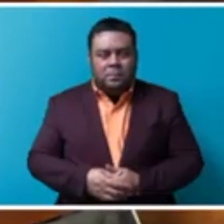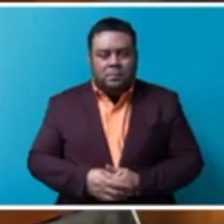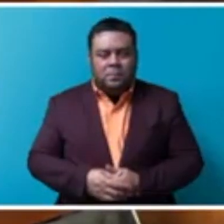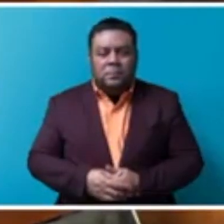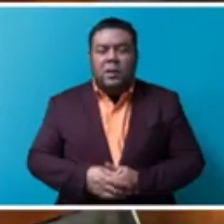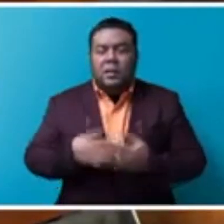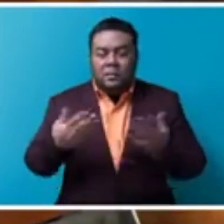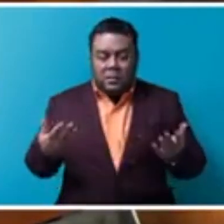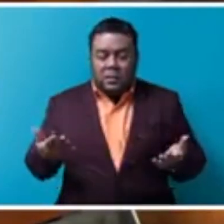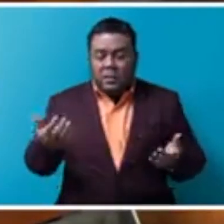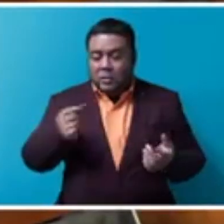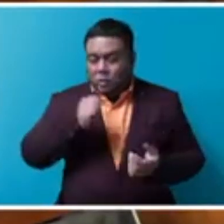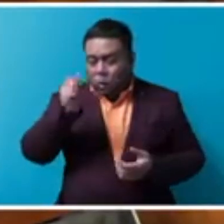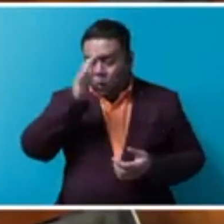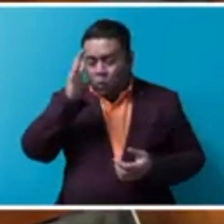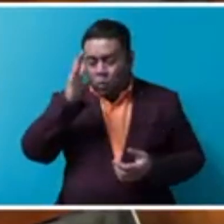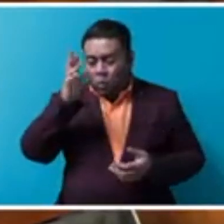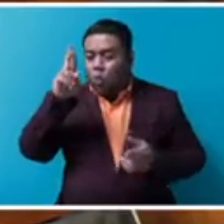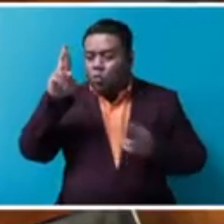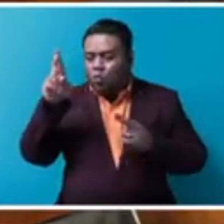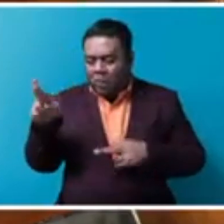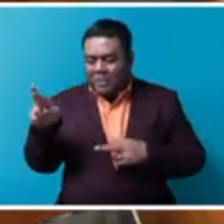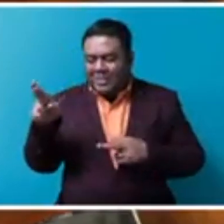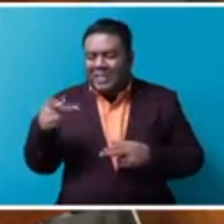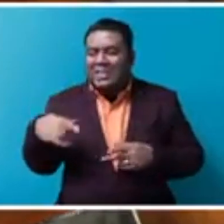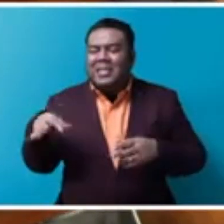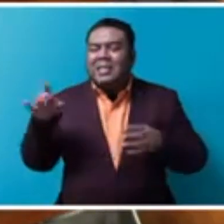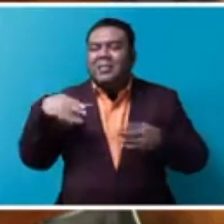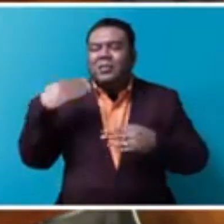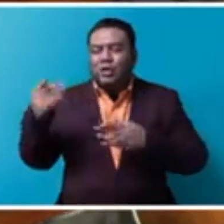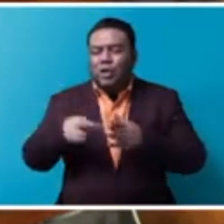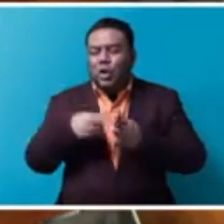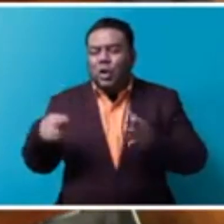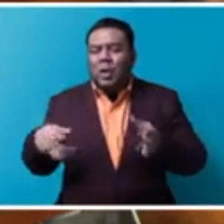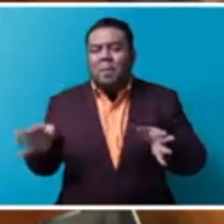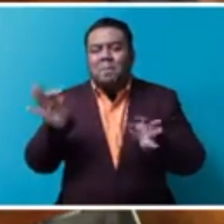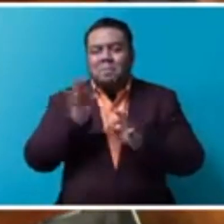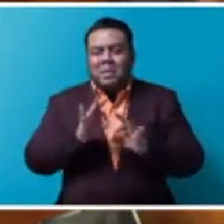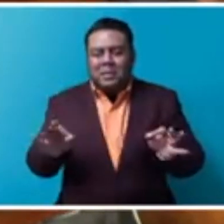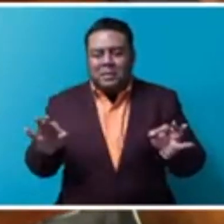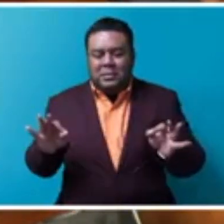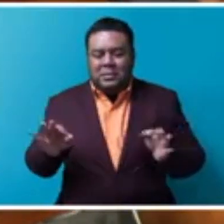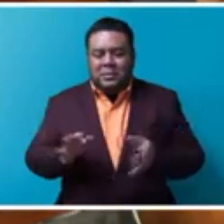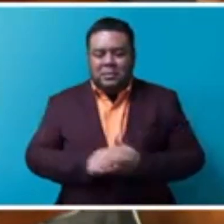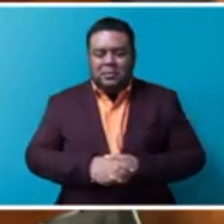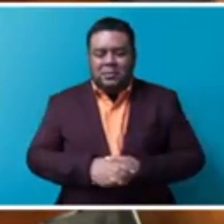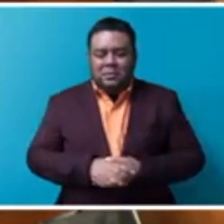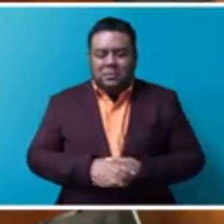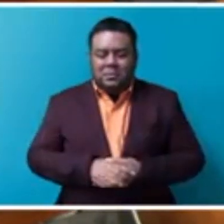May his soul rest in eternal peace in the heavenly abode.